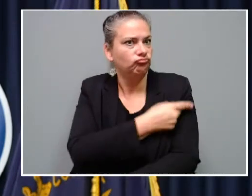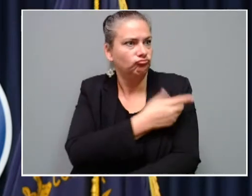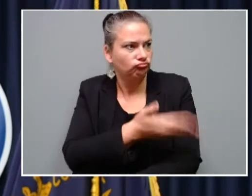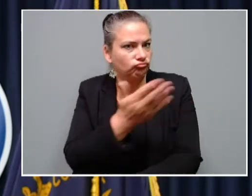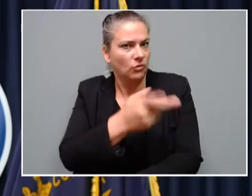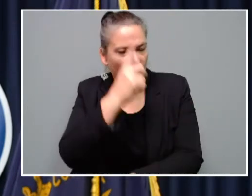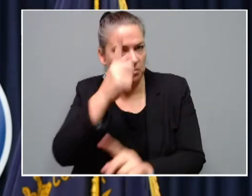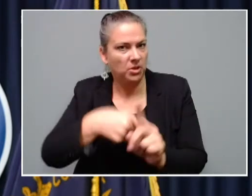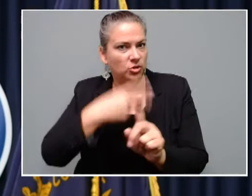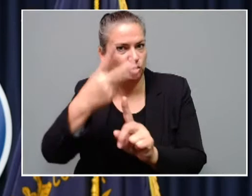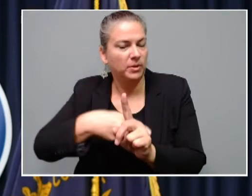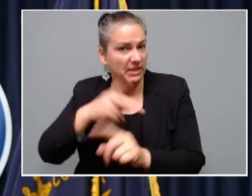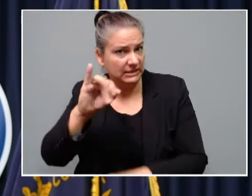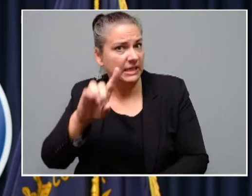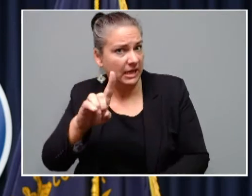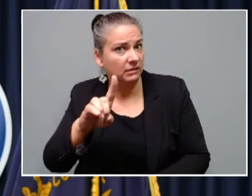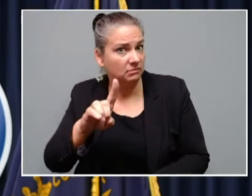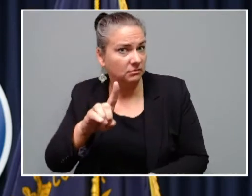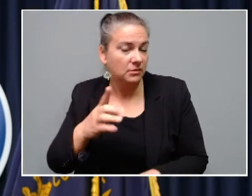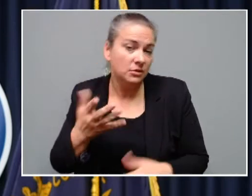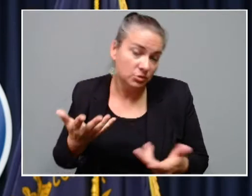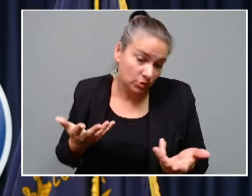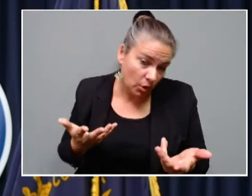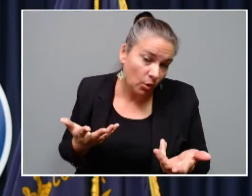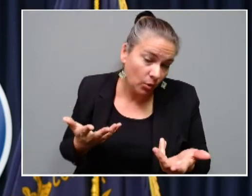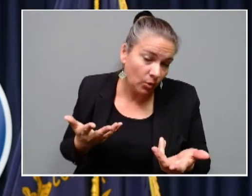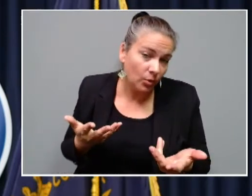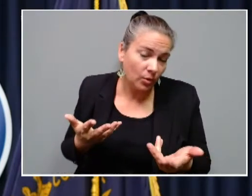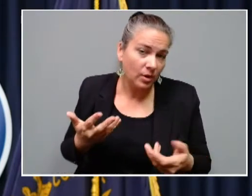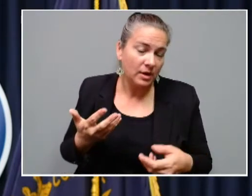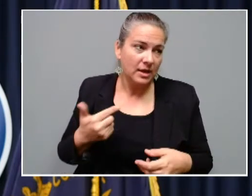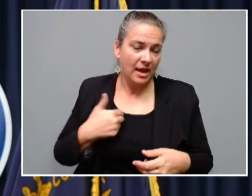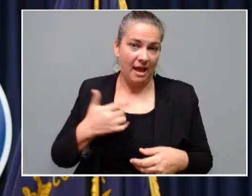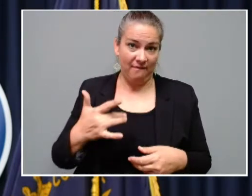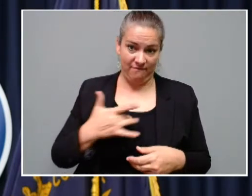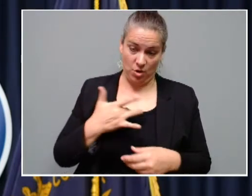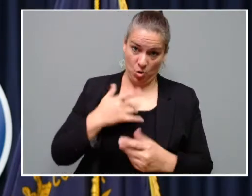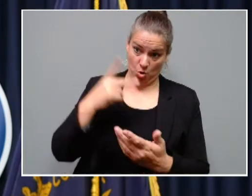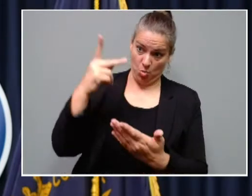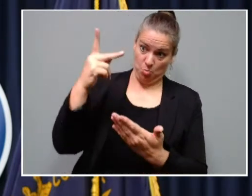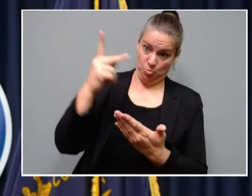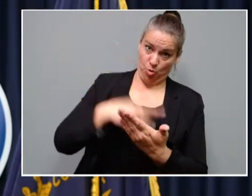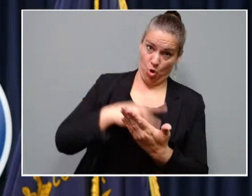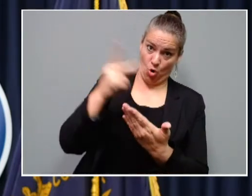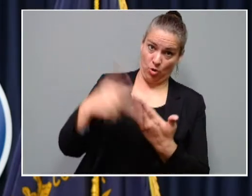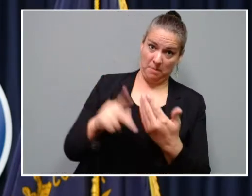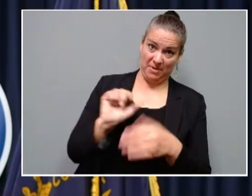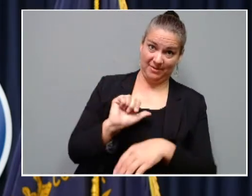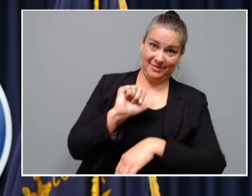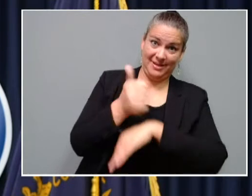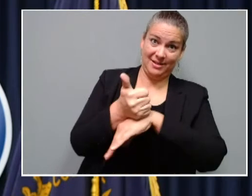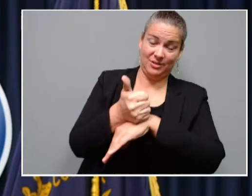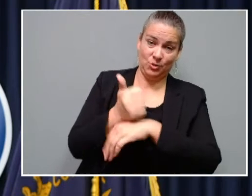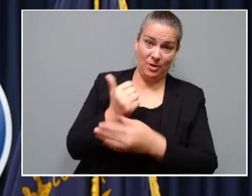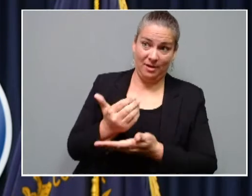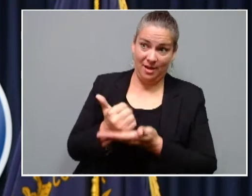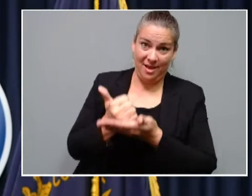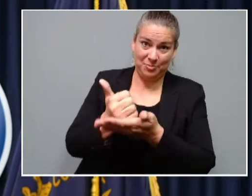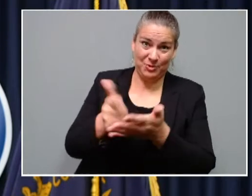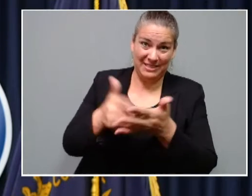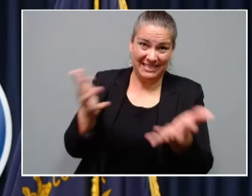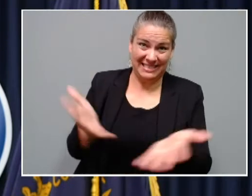And so I think that a program can be successful without increasing numbers if it stops